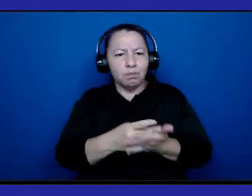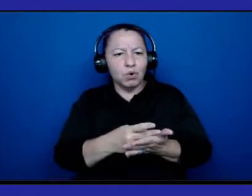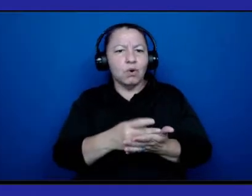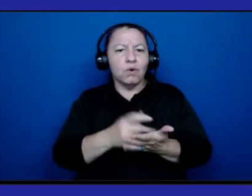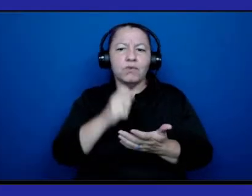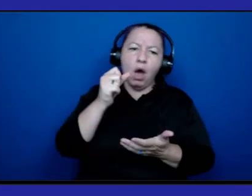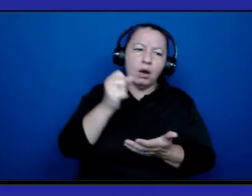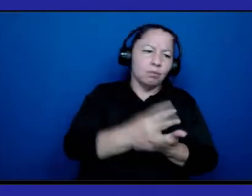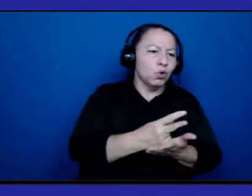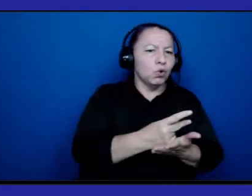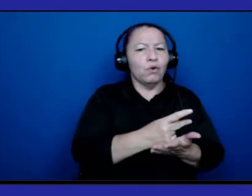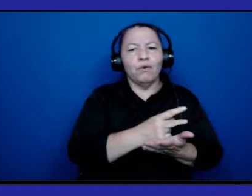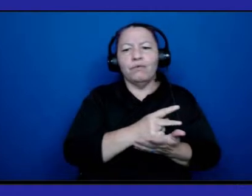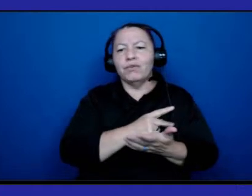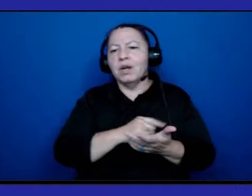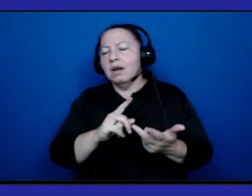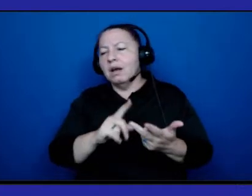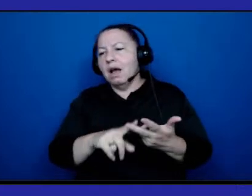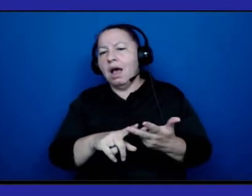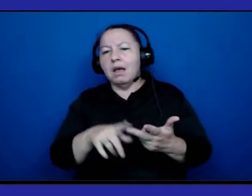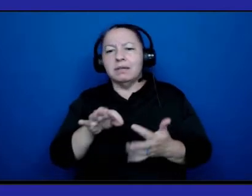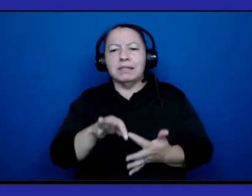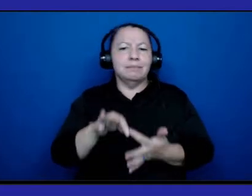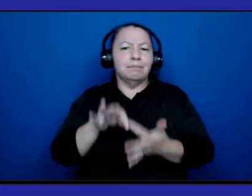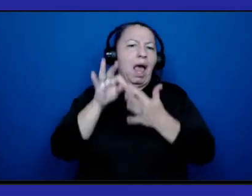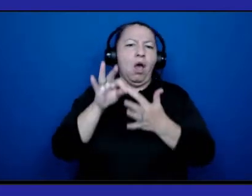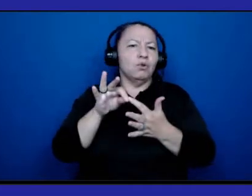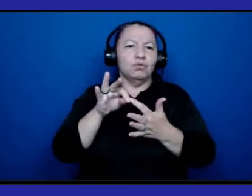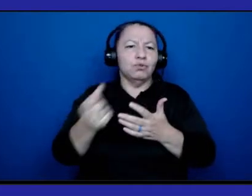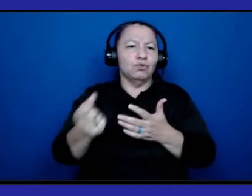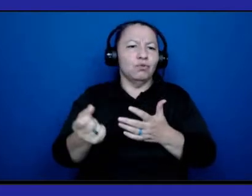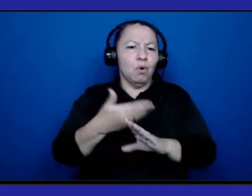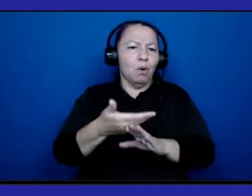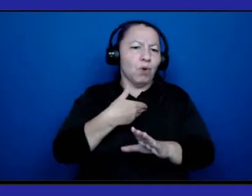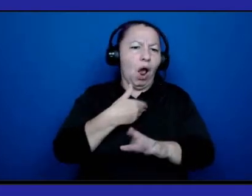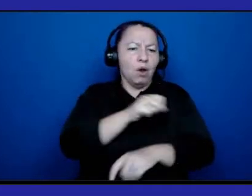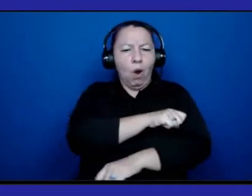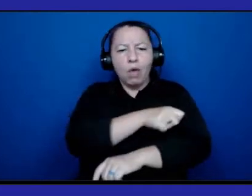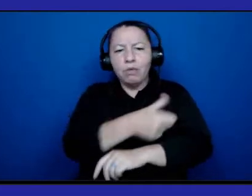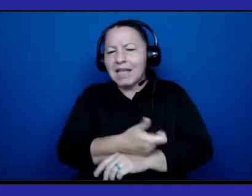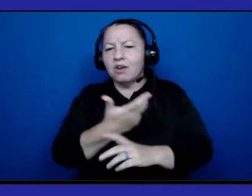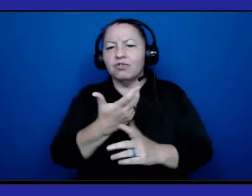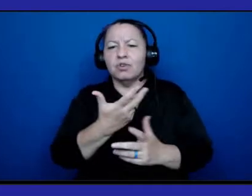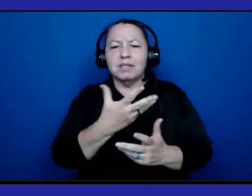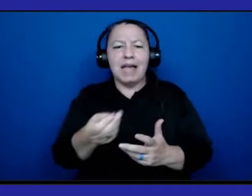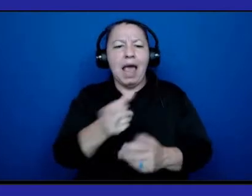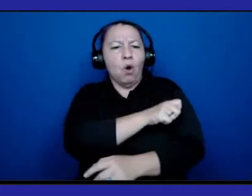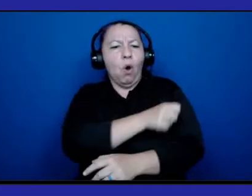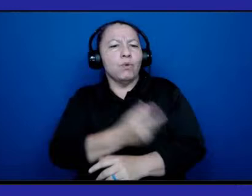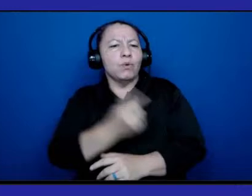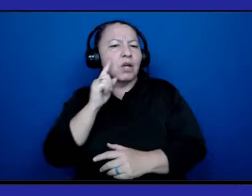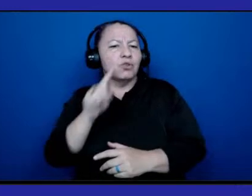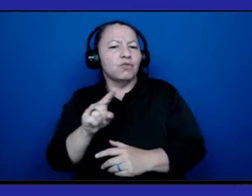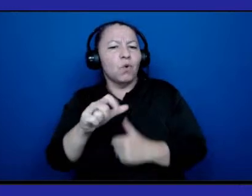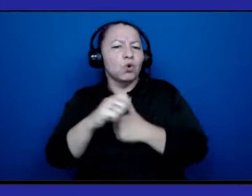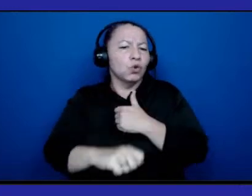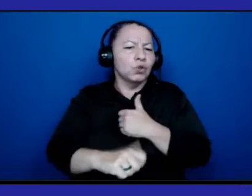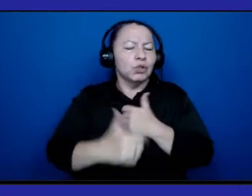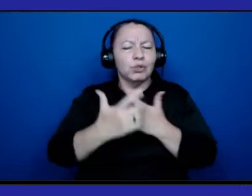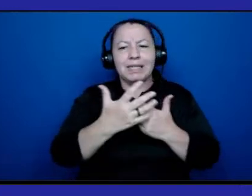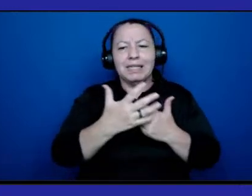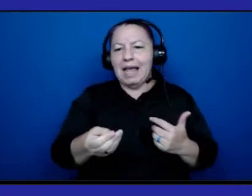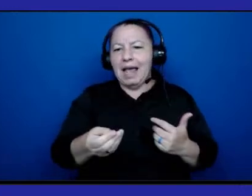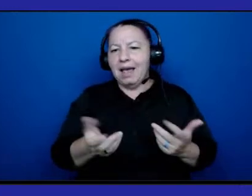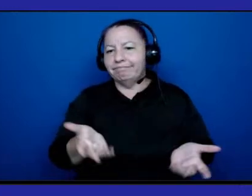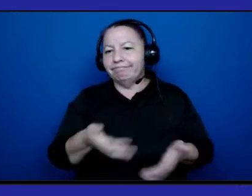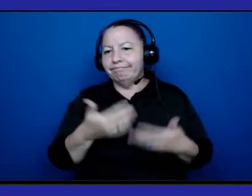approved, special prior authorizations and authorizations for surgeries, and